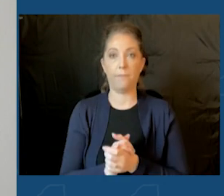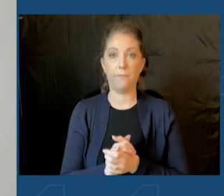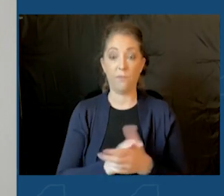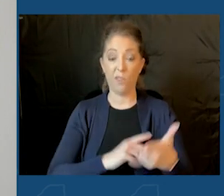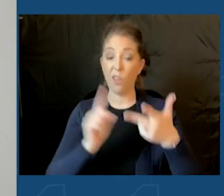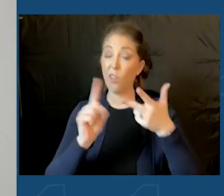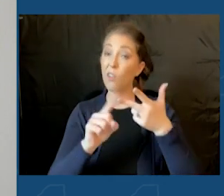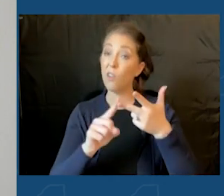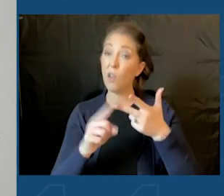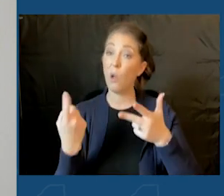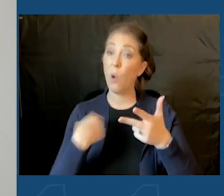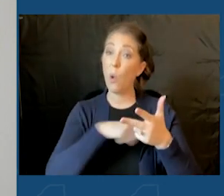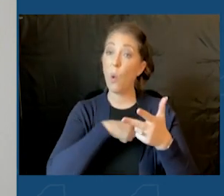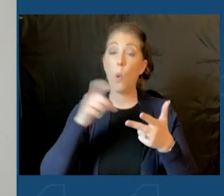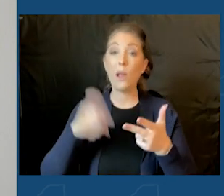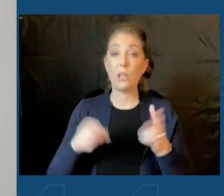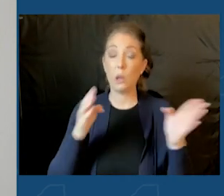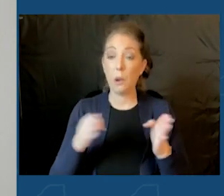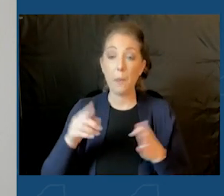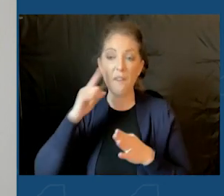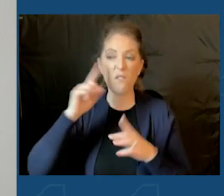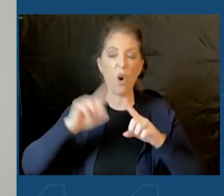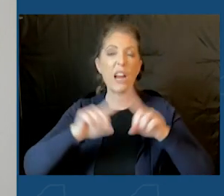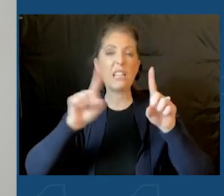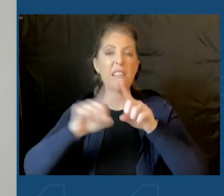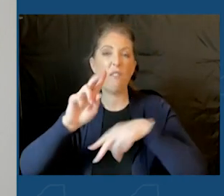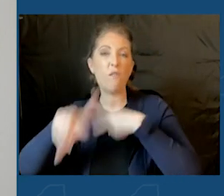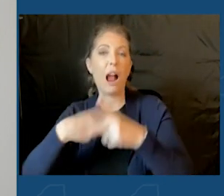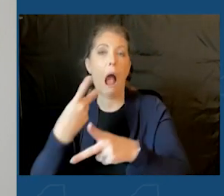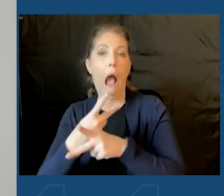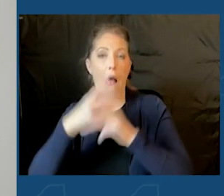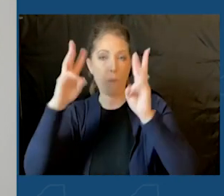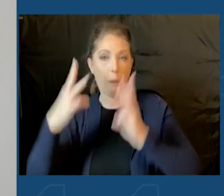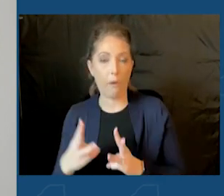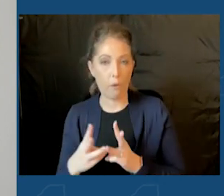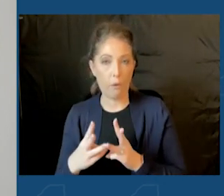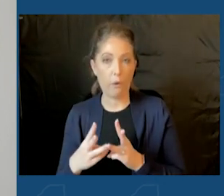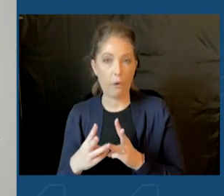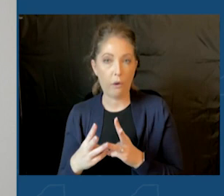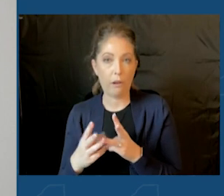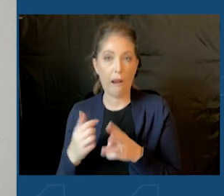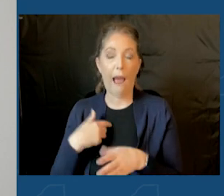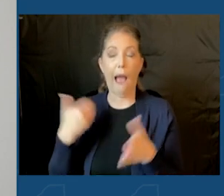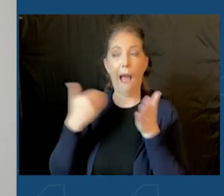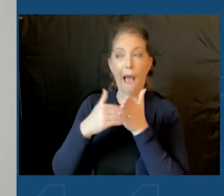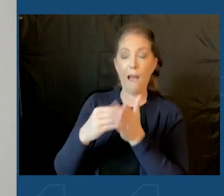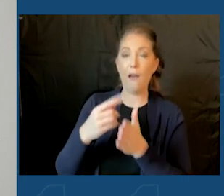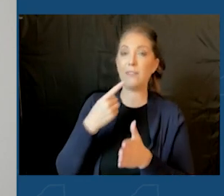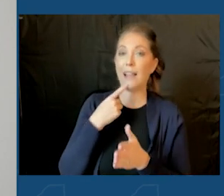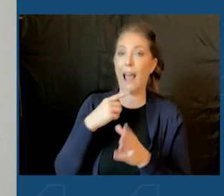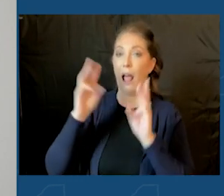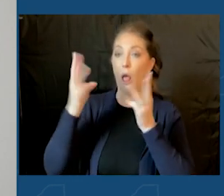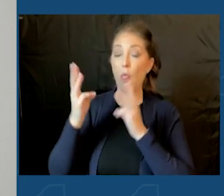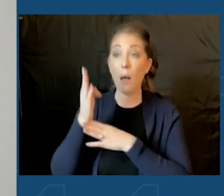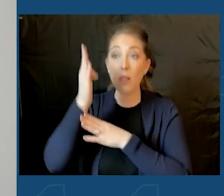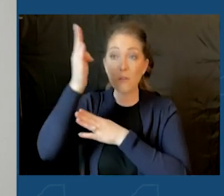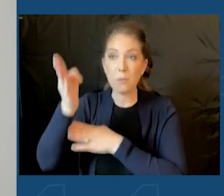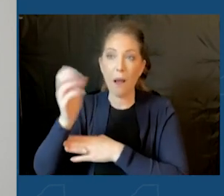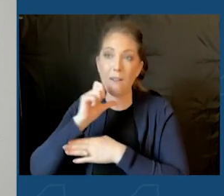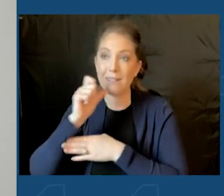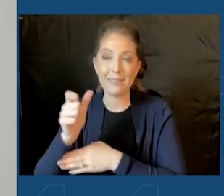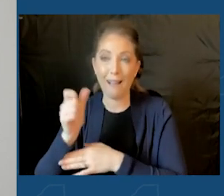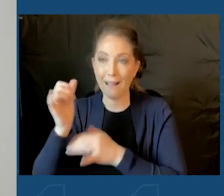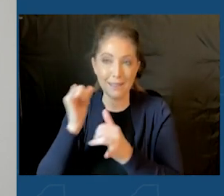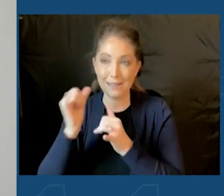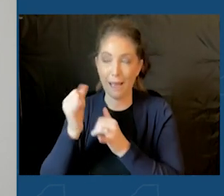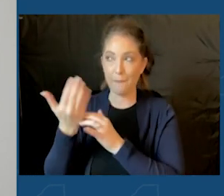different types of extremes. I'm fond of saying that, unfortunately, the weather of tomorrow is no longer the weather of yesterday. That wasn't always true, but